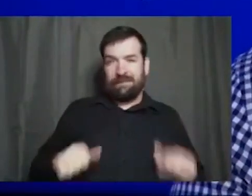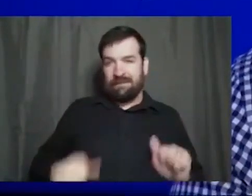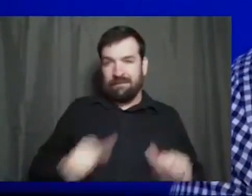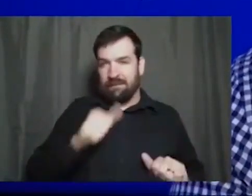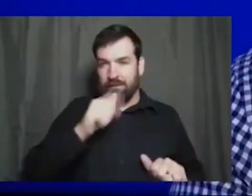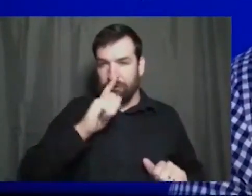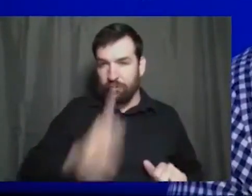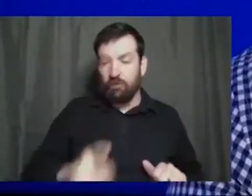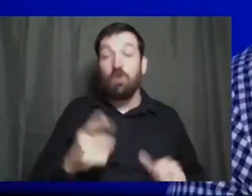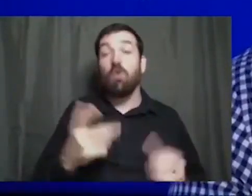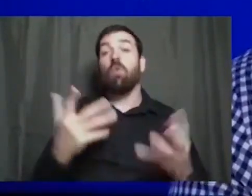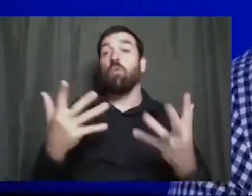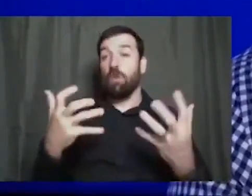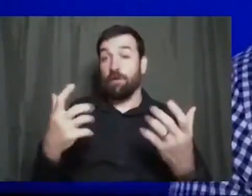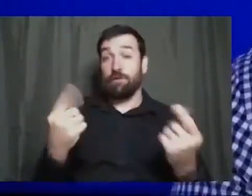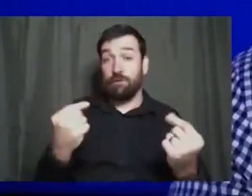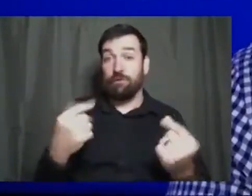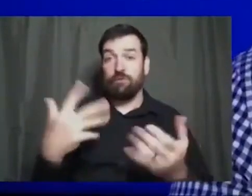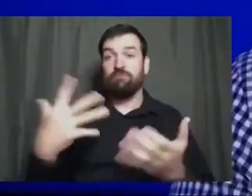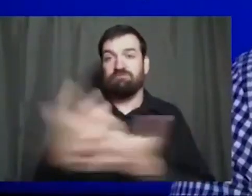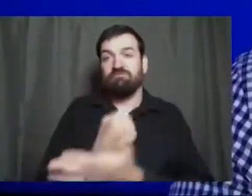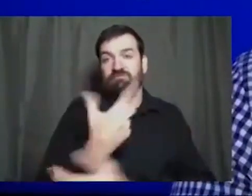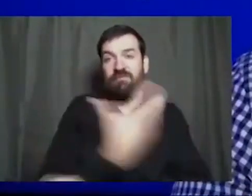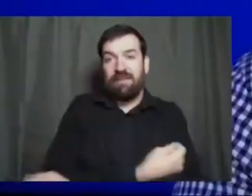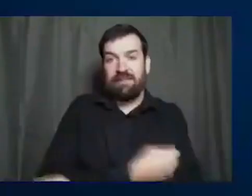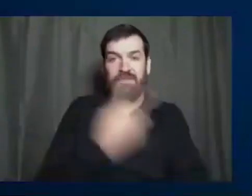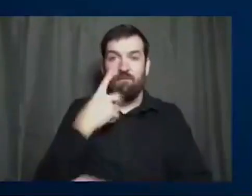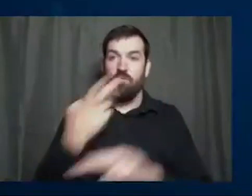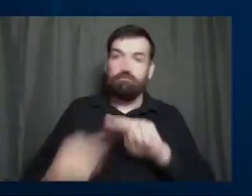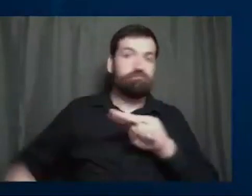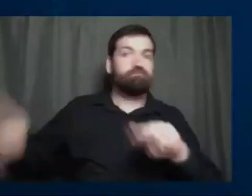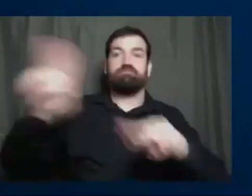get the vaccine to boost that protection.